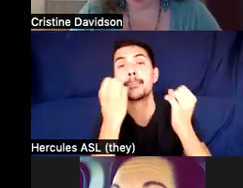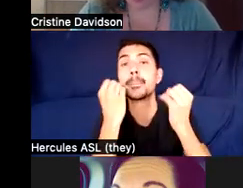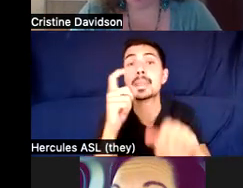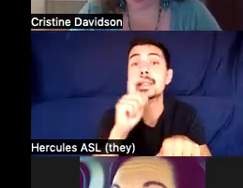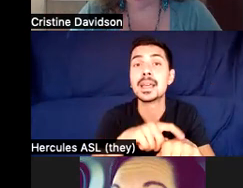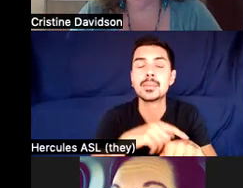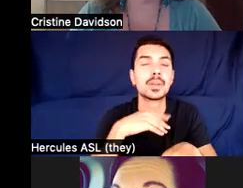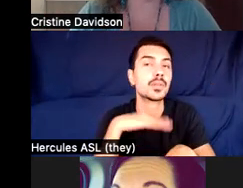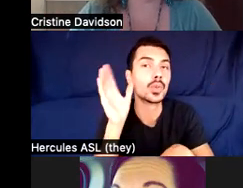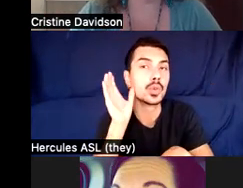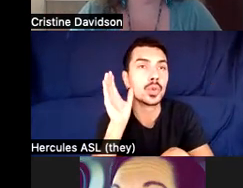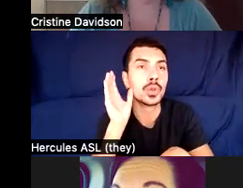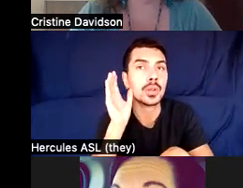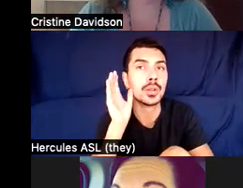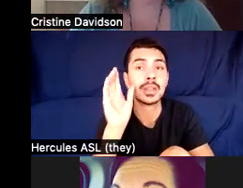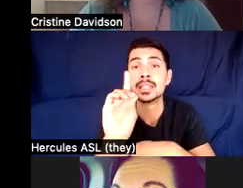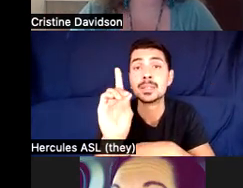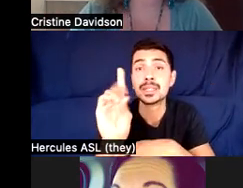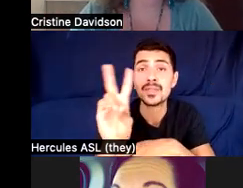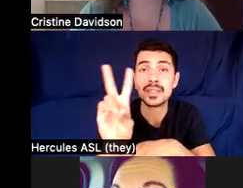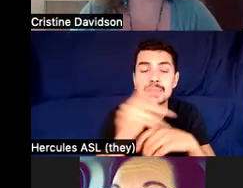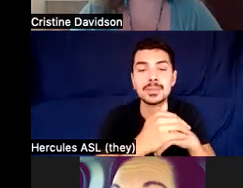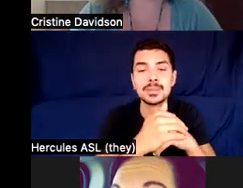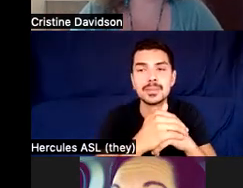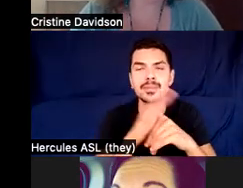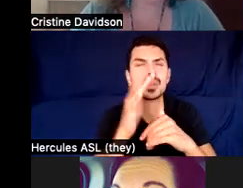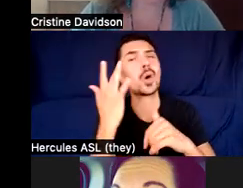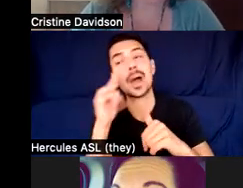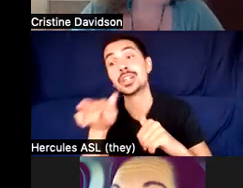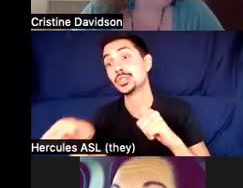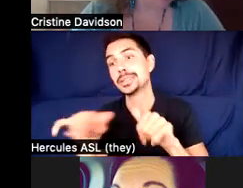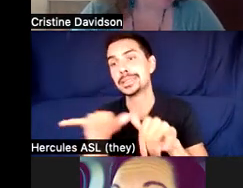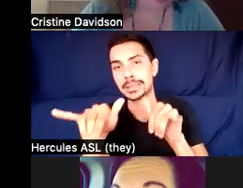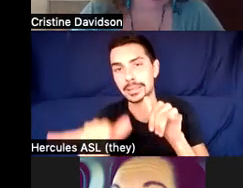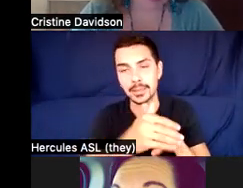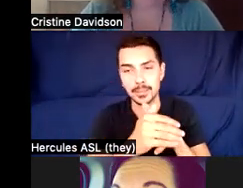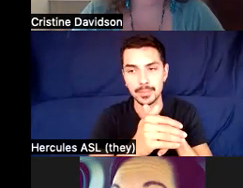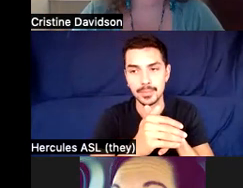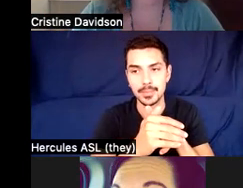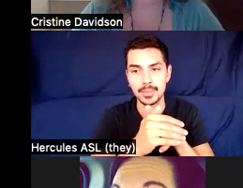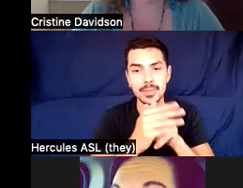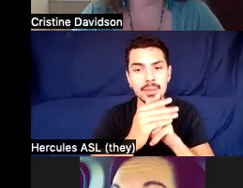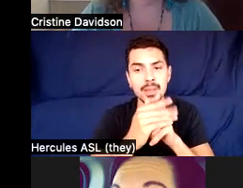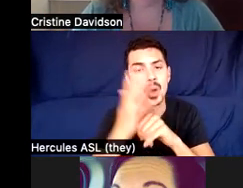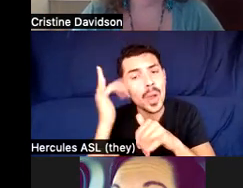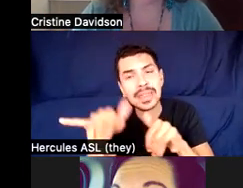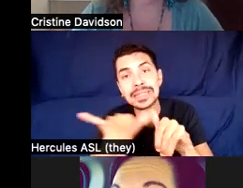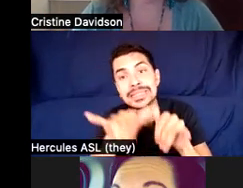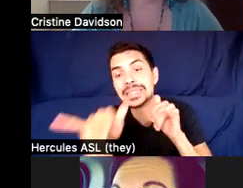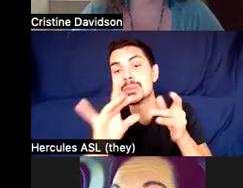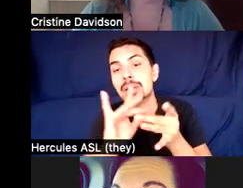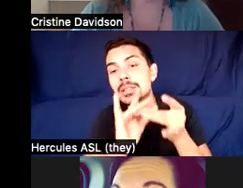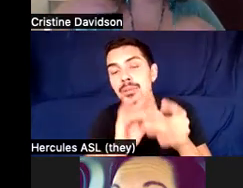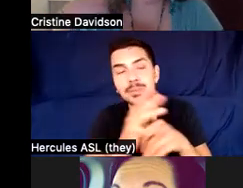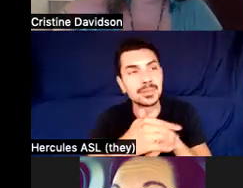I've heard around like domestic violence, well, how come she stays? Right? Like how come they stay in the relationship? Why don't they just